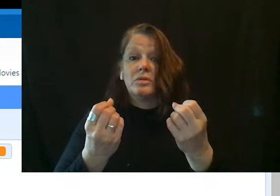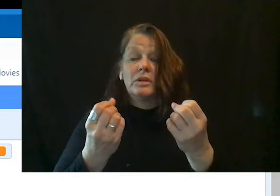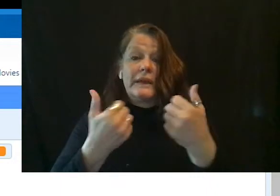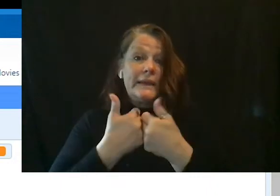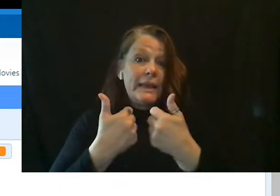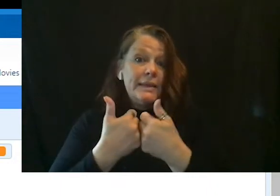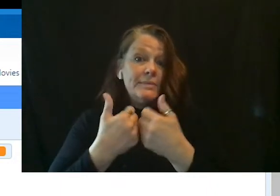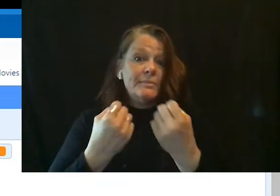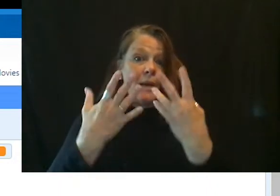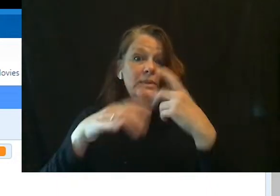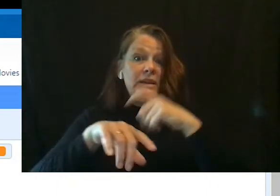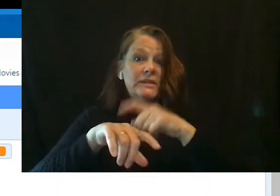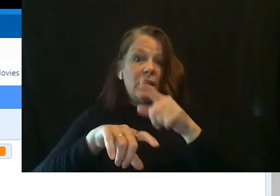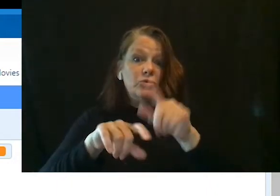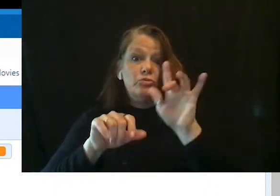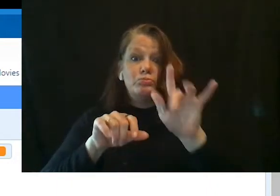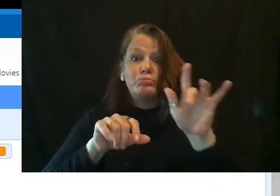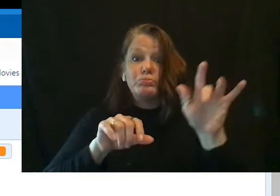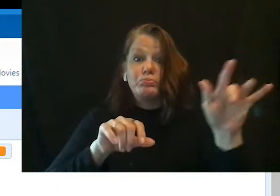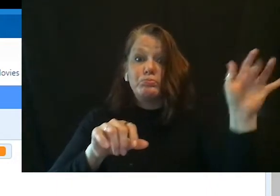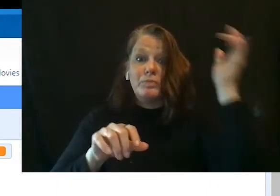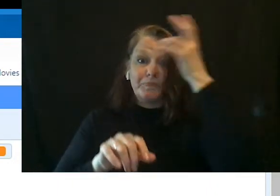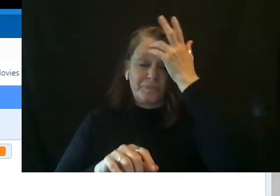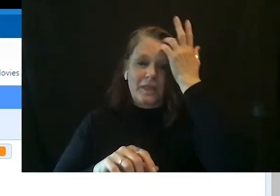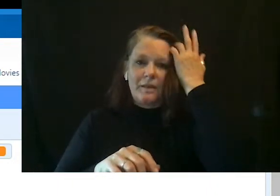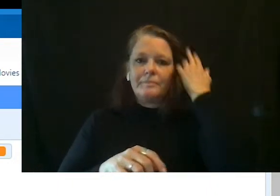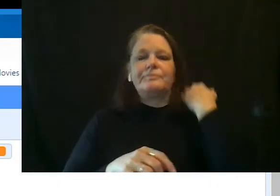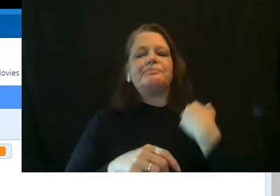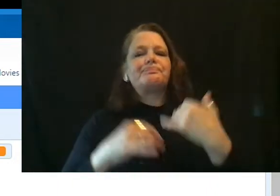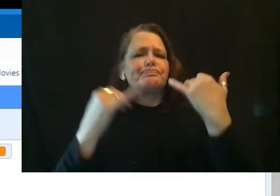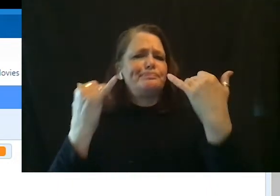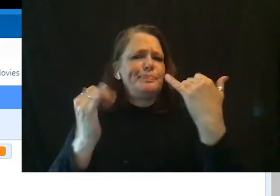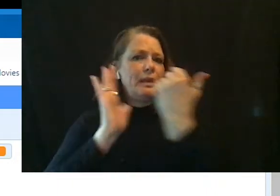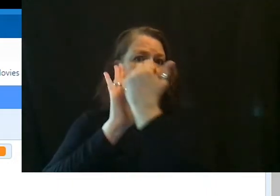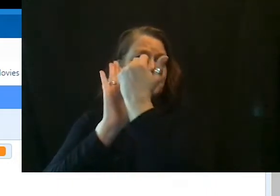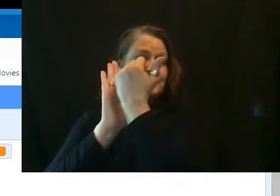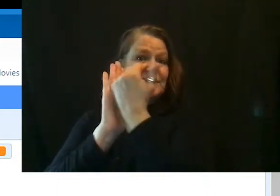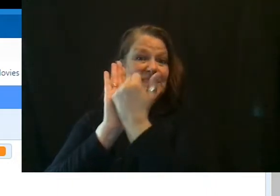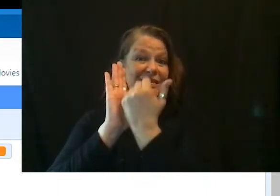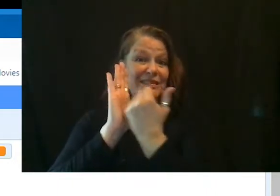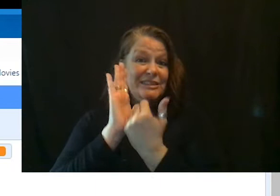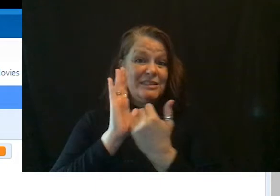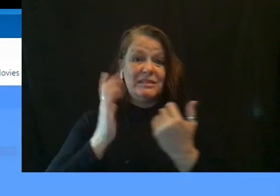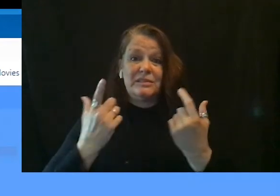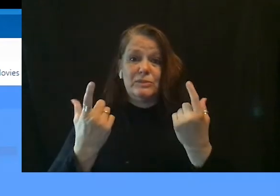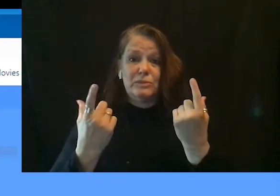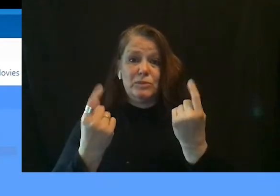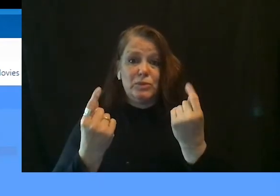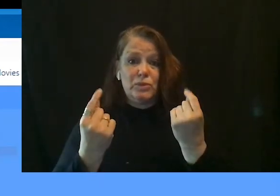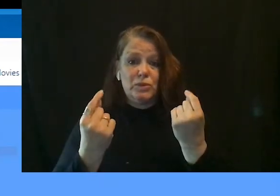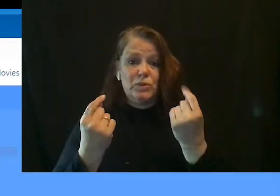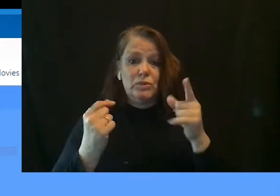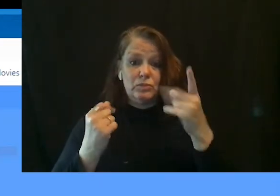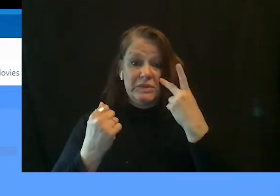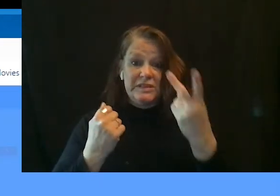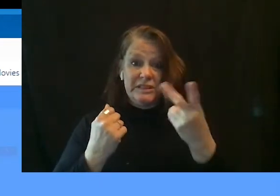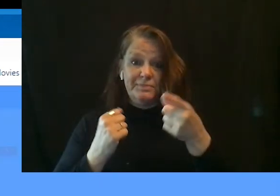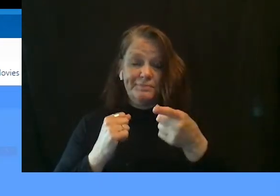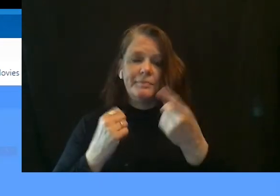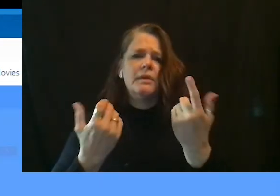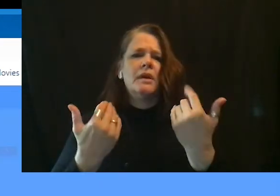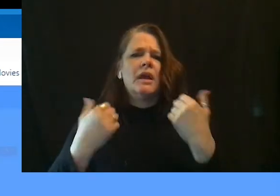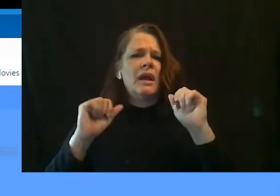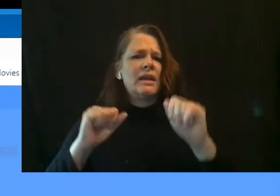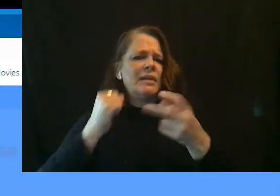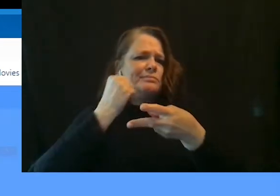that. So then I'm going to talk about list. So list is where you can store a bunch